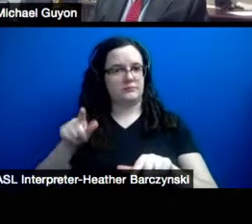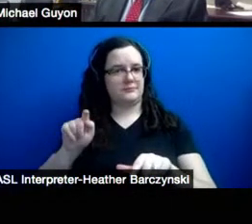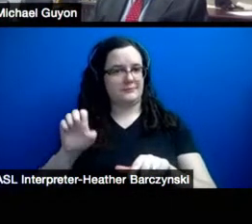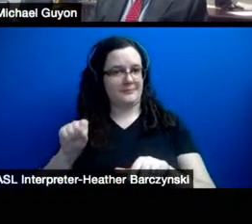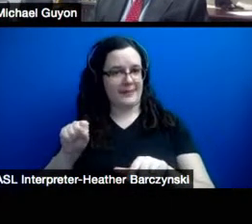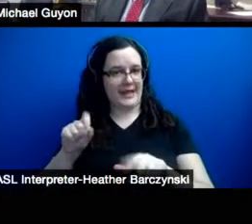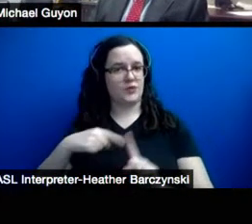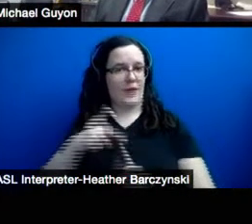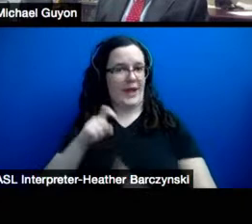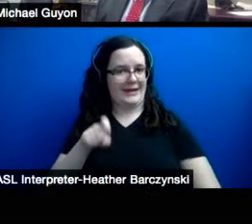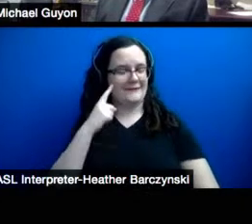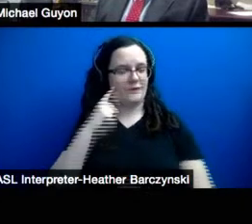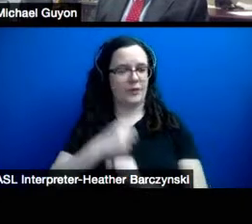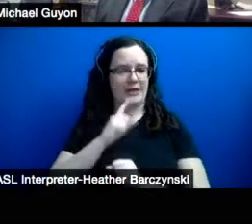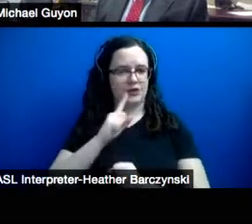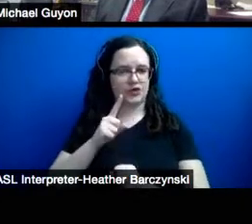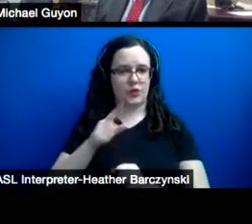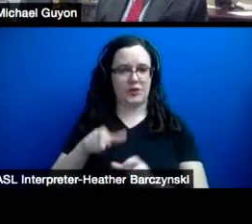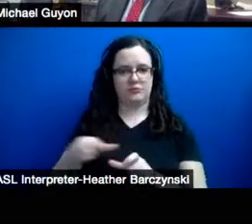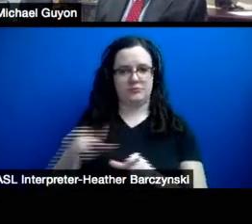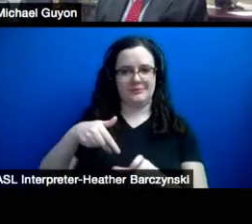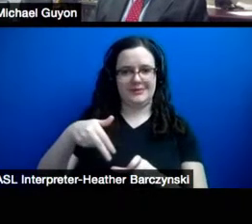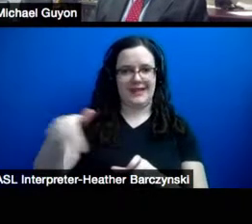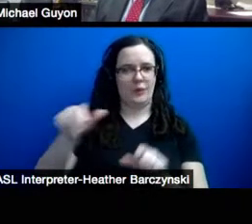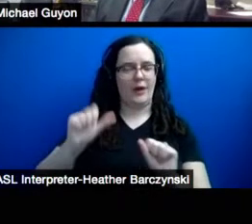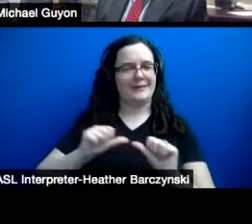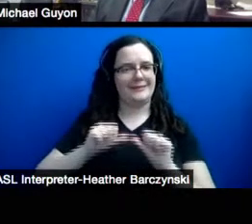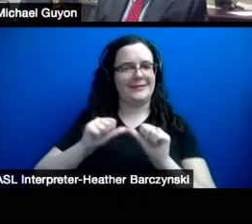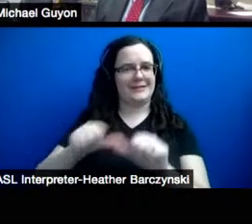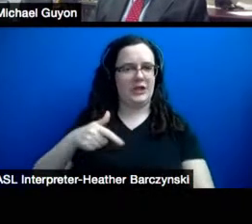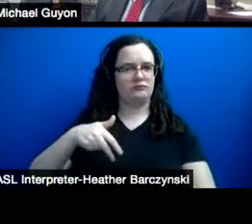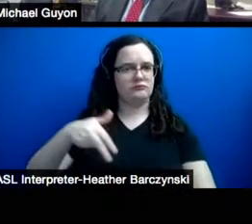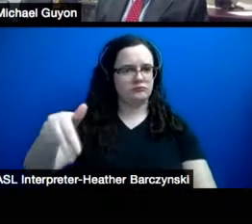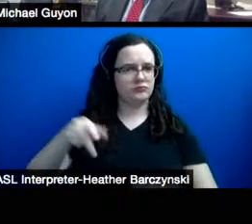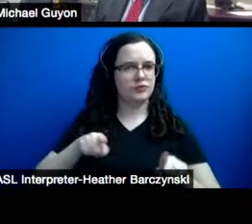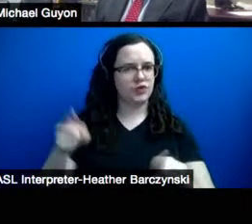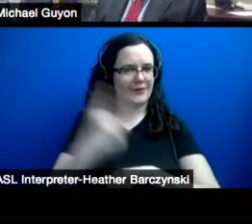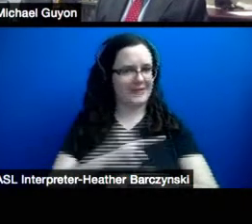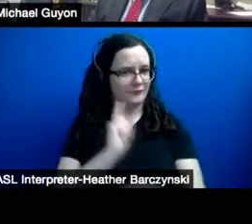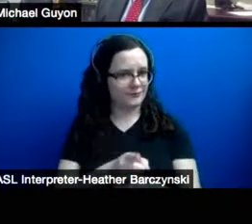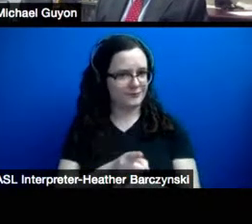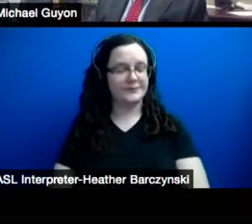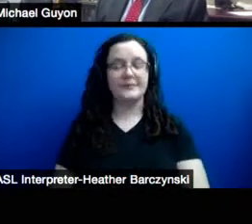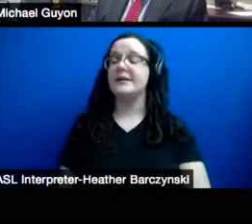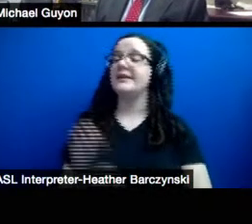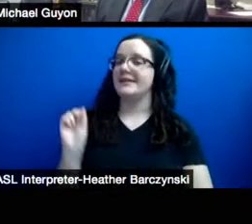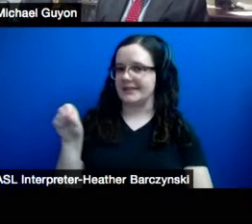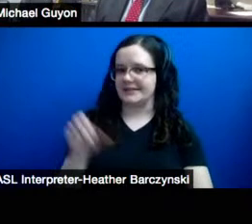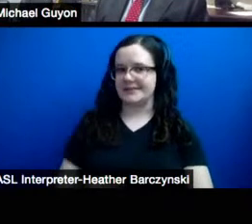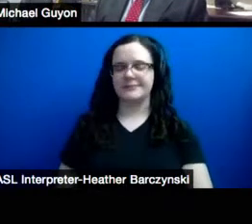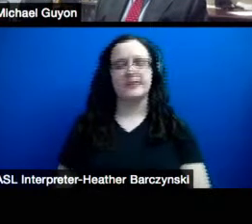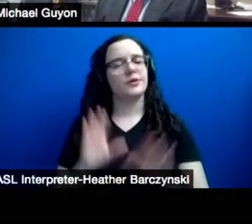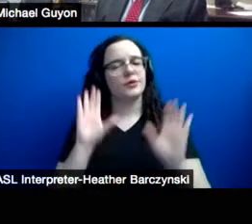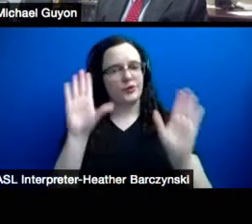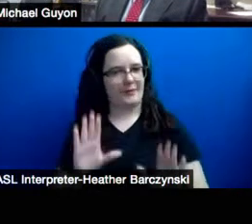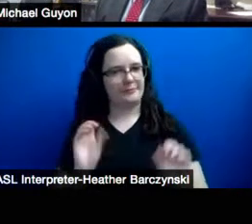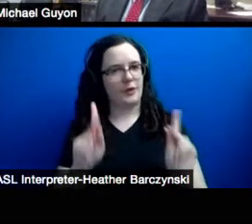the sidewalk to be walkable during the day. Yes. Great.